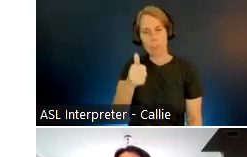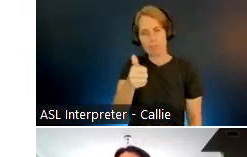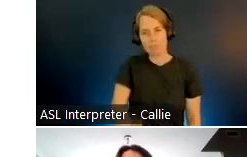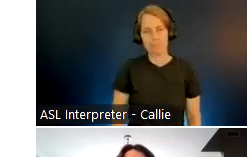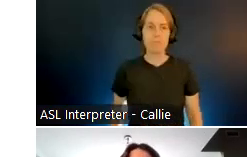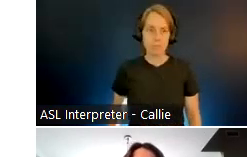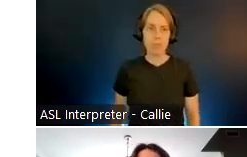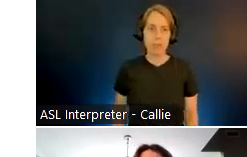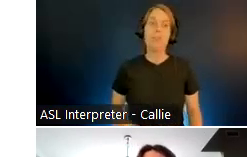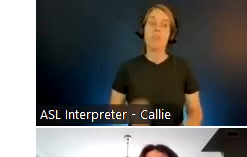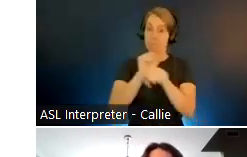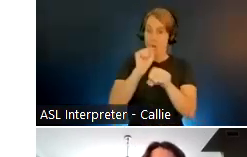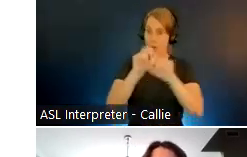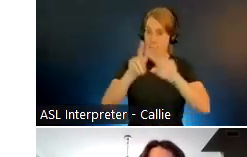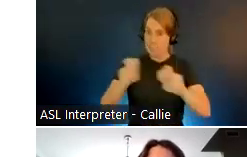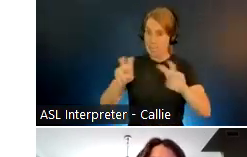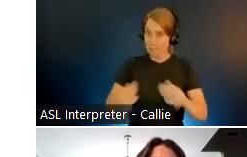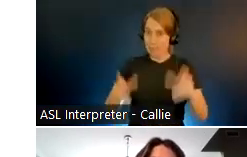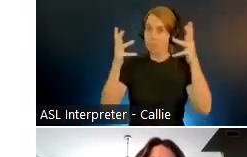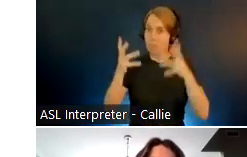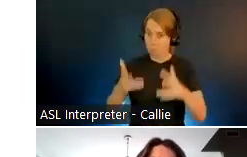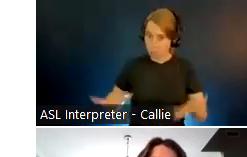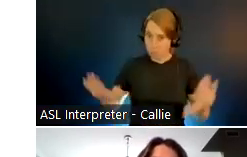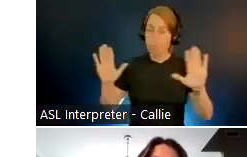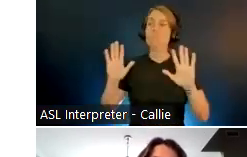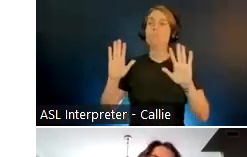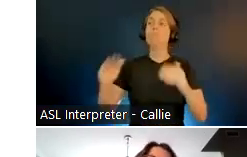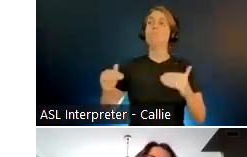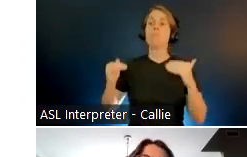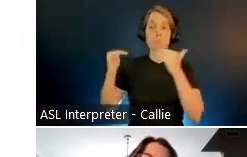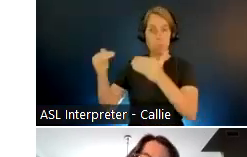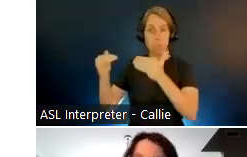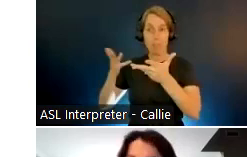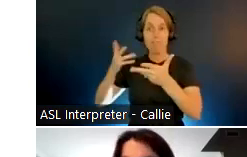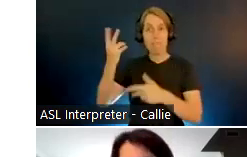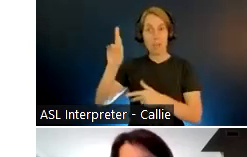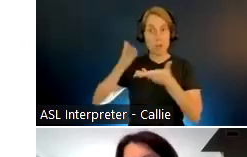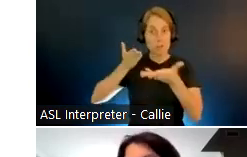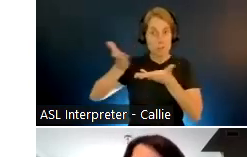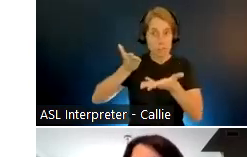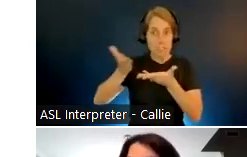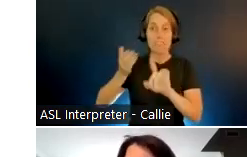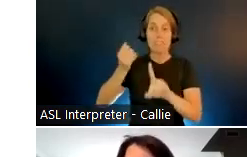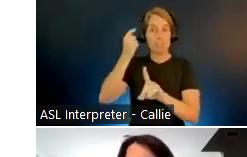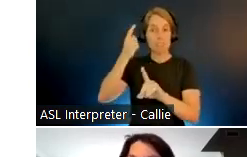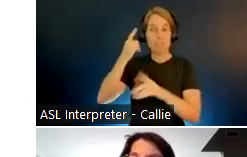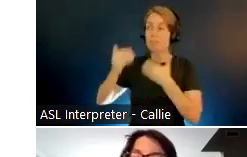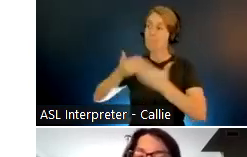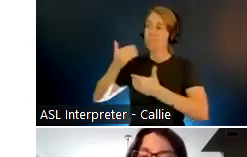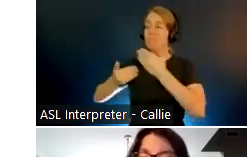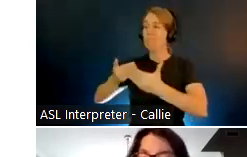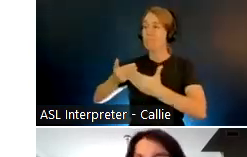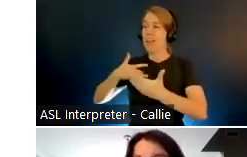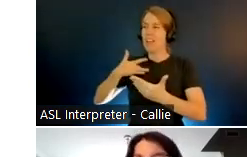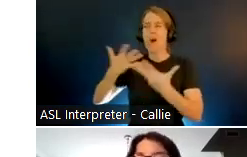through that vocational assessment and you're receiving services through VR, you can always ask for another vocational assessment if